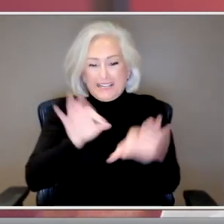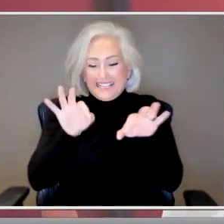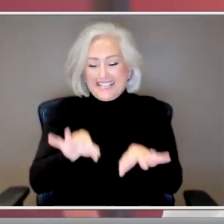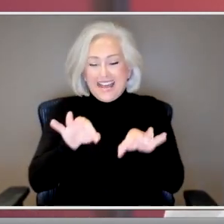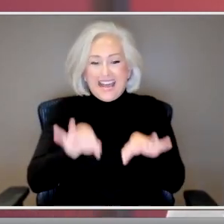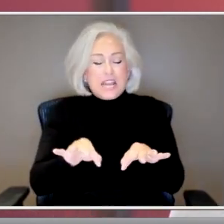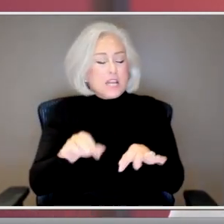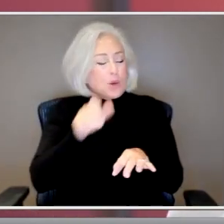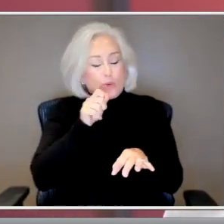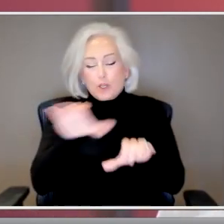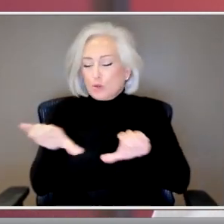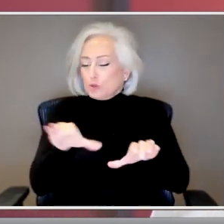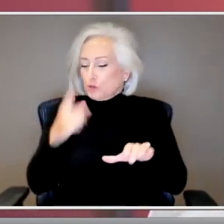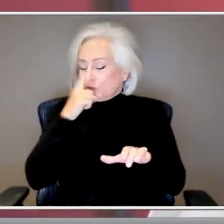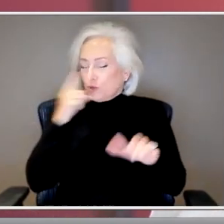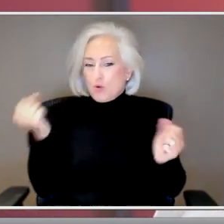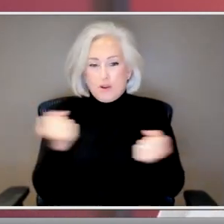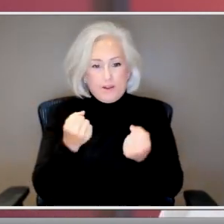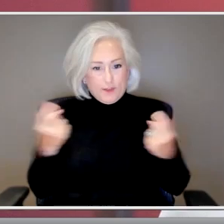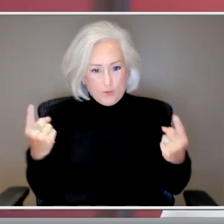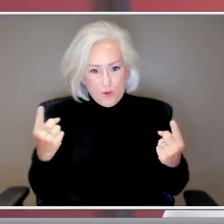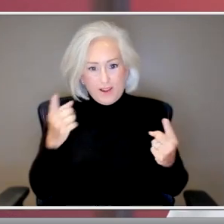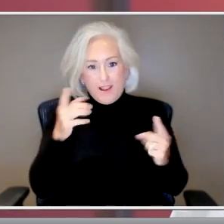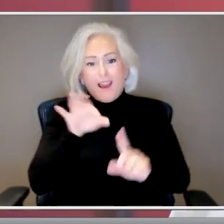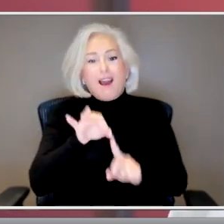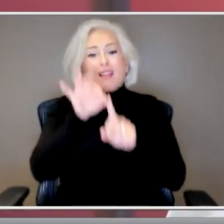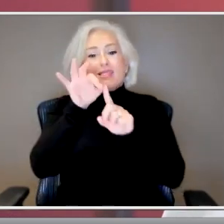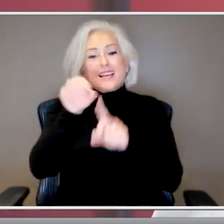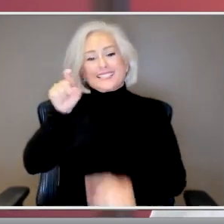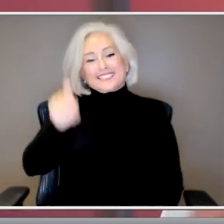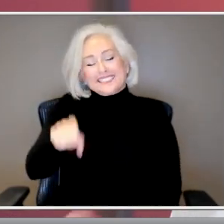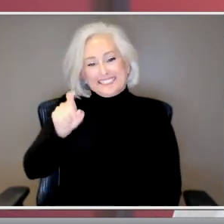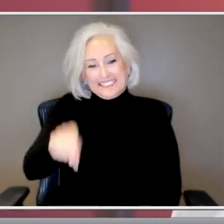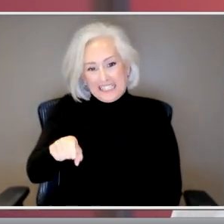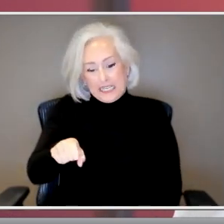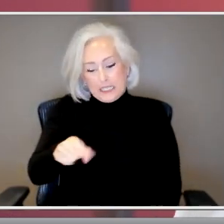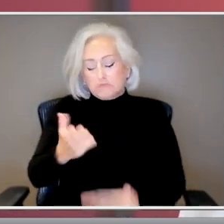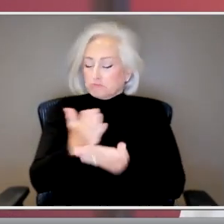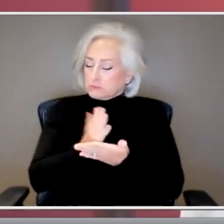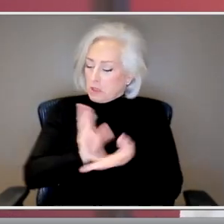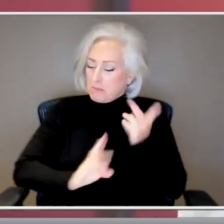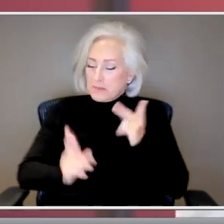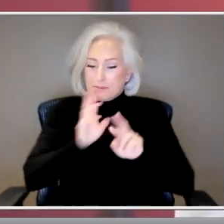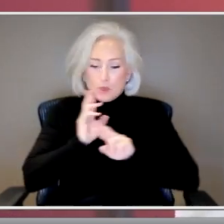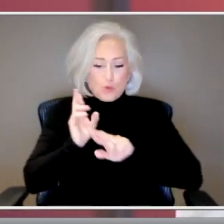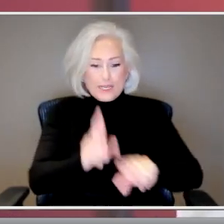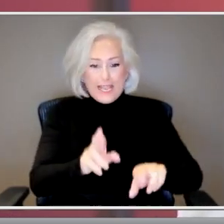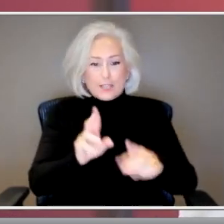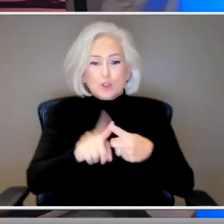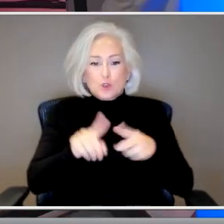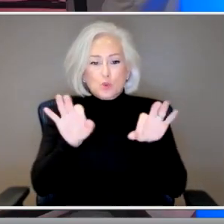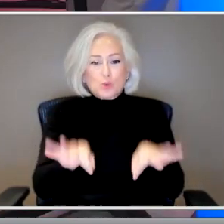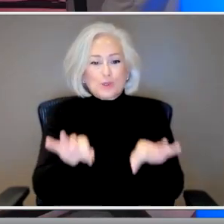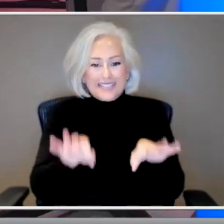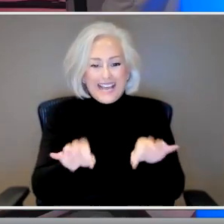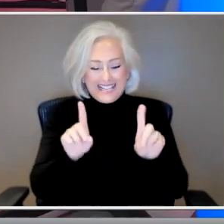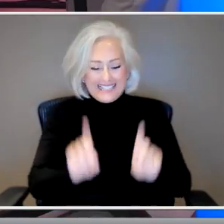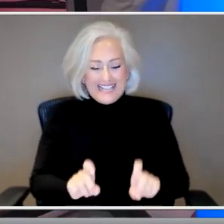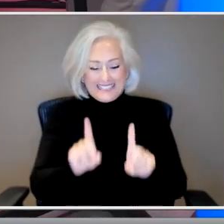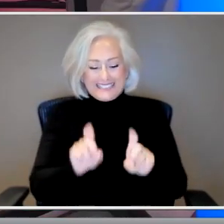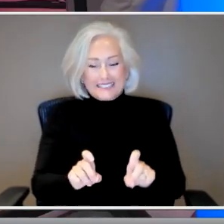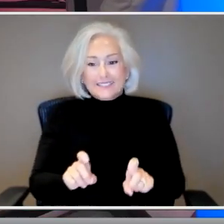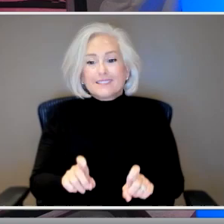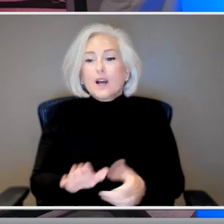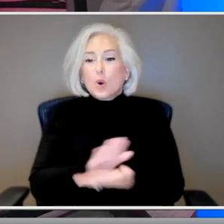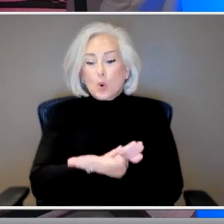really need it, because there is also a rare risk of having a reaction to the dye test or an allergic reaction. We already have some really nice questions coming